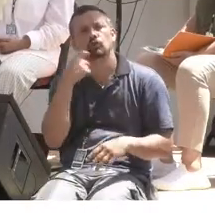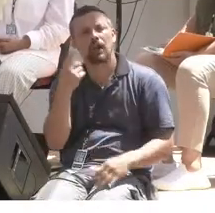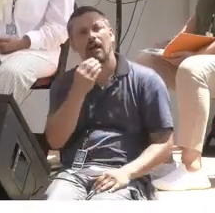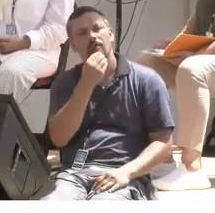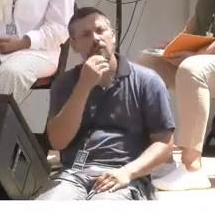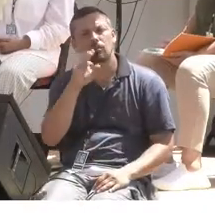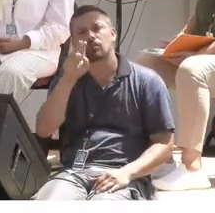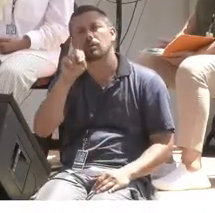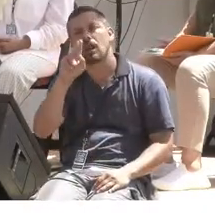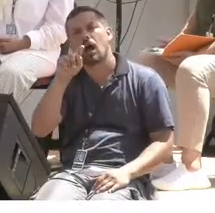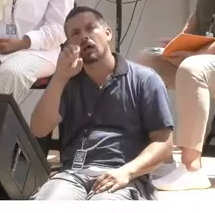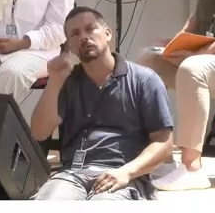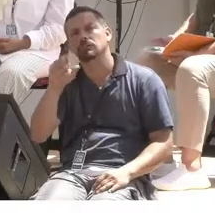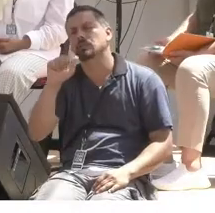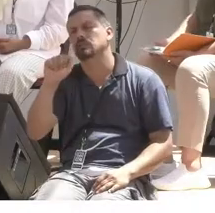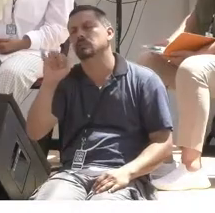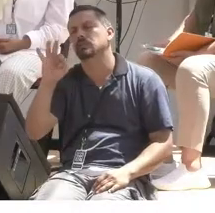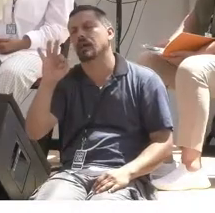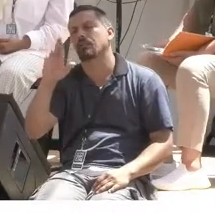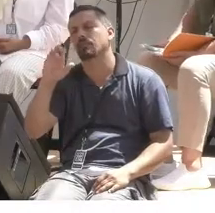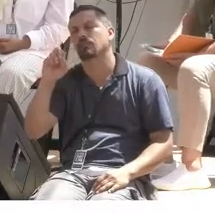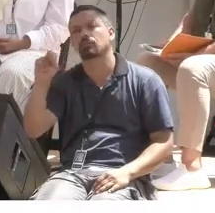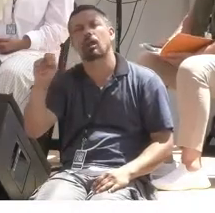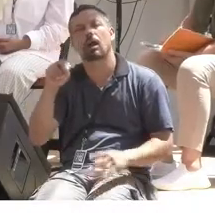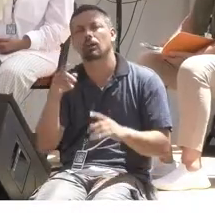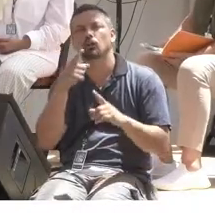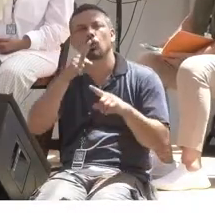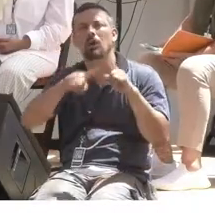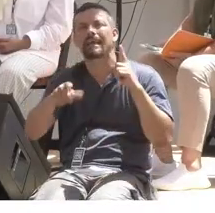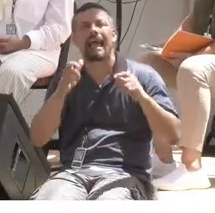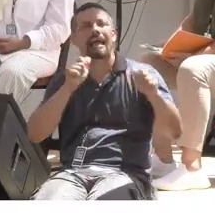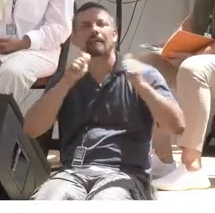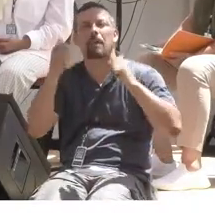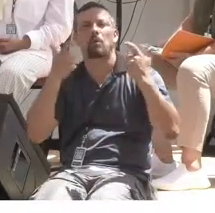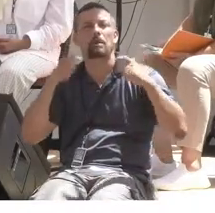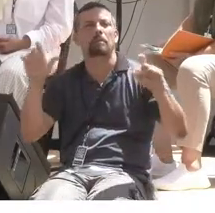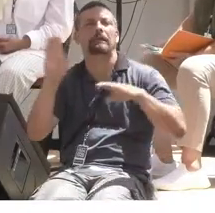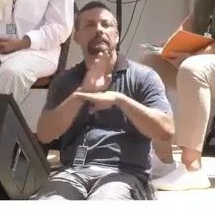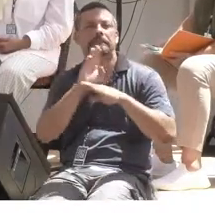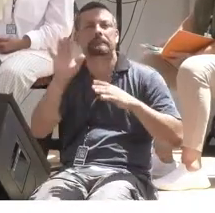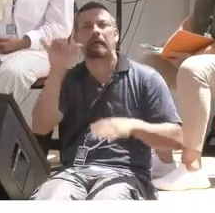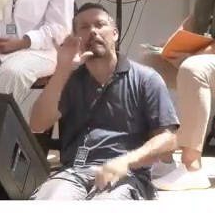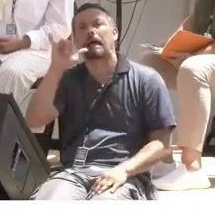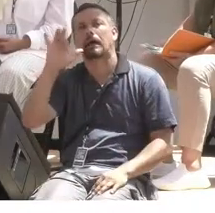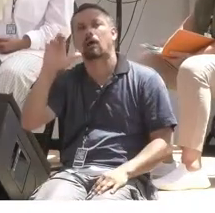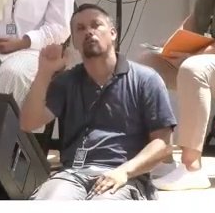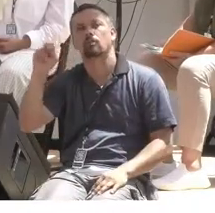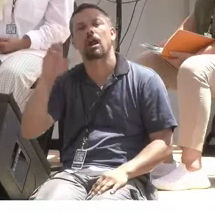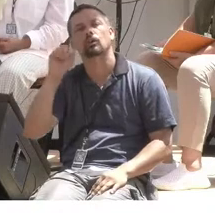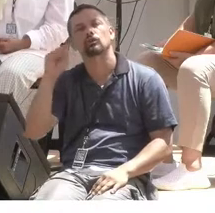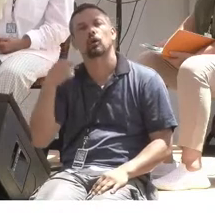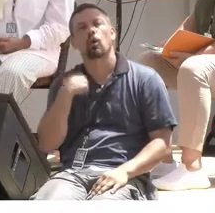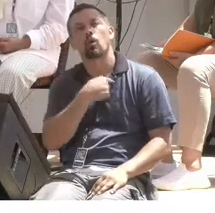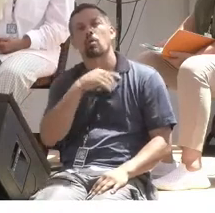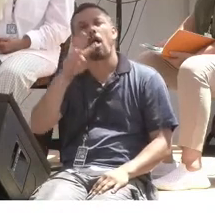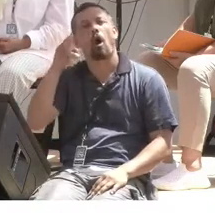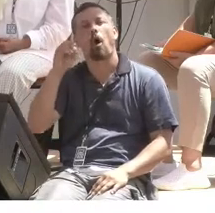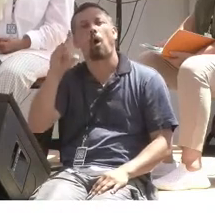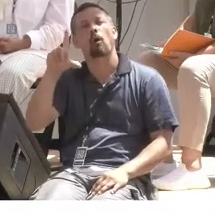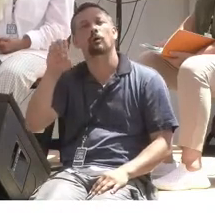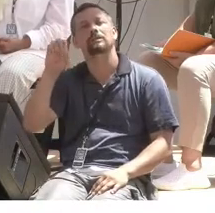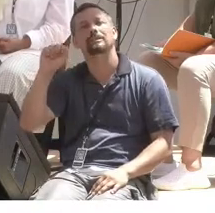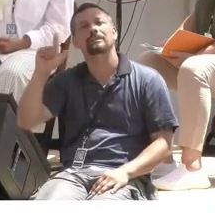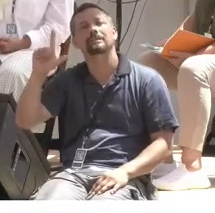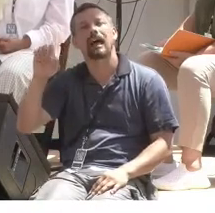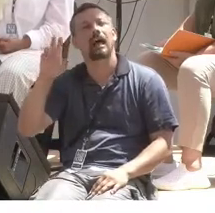from Afghanistan. Firstly, we surveyed that you can't compete with the big players like Turkey and Iran. So we didn't go into wholesale. We rather went into high